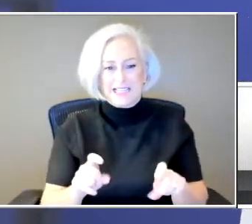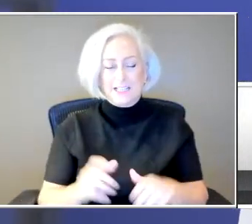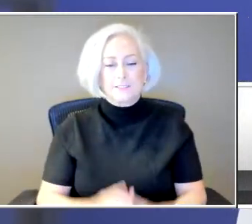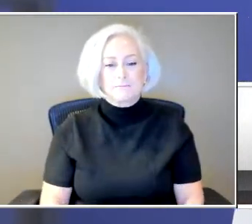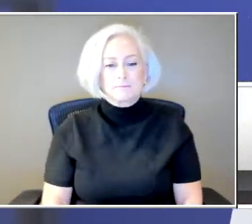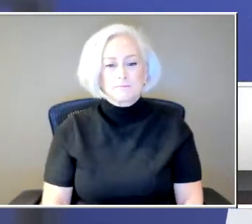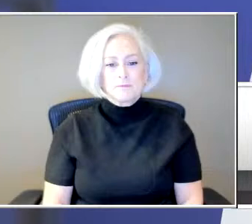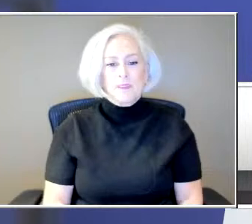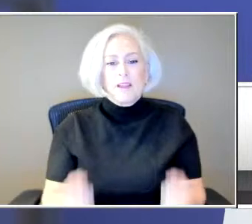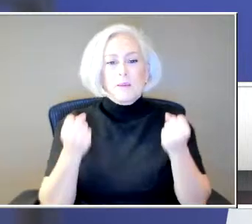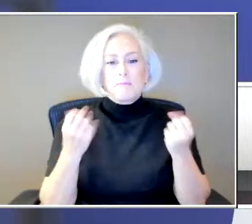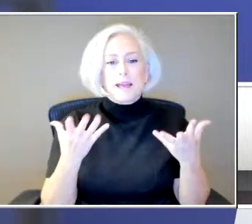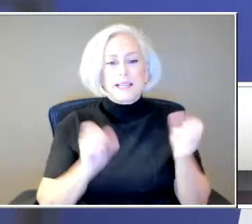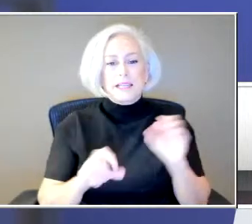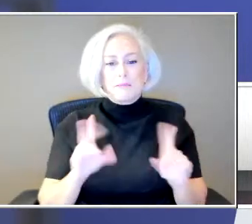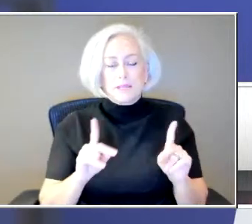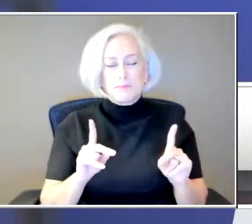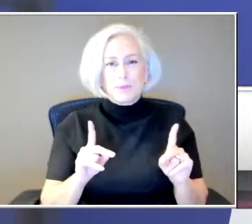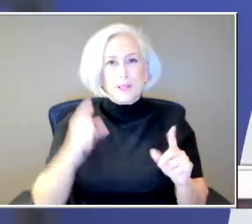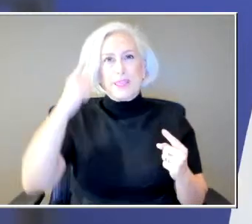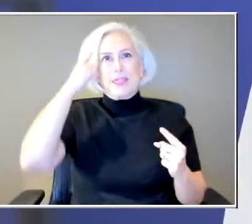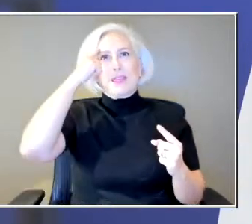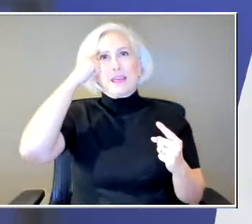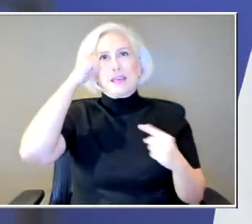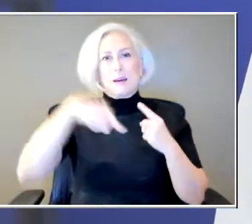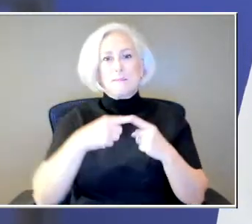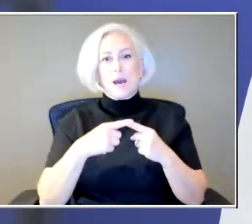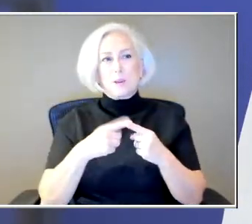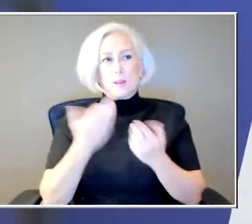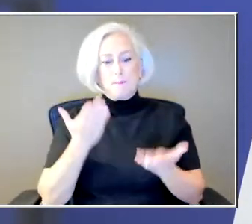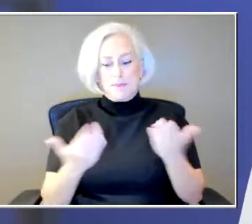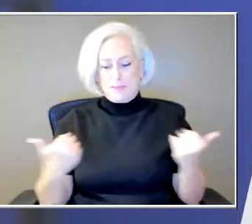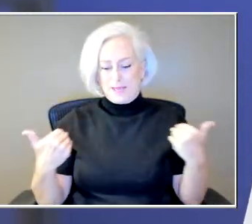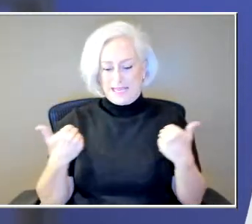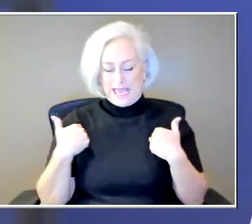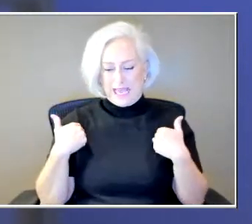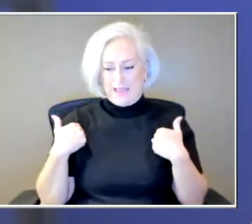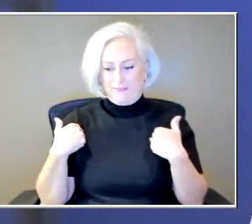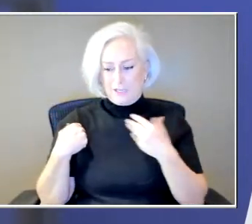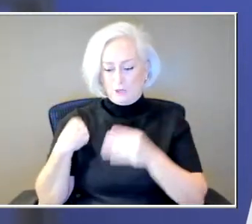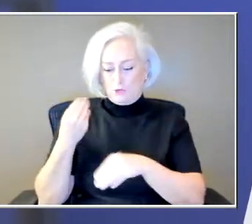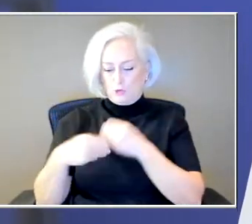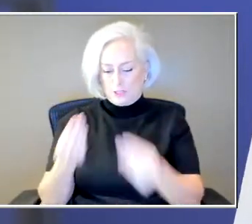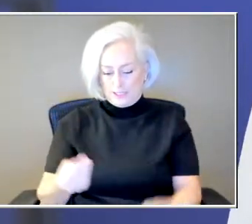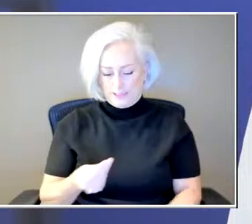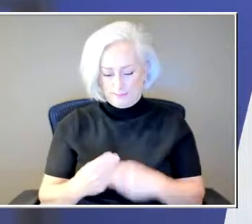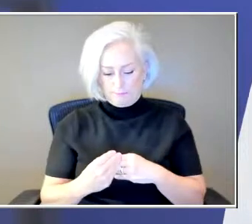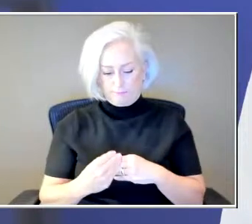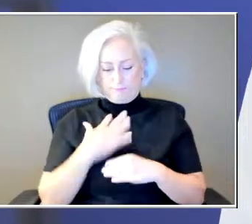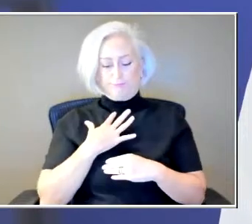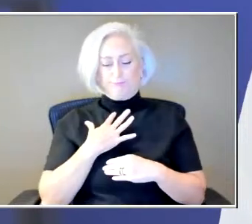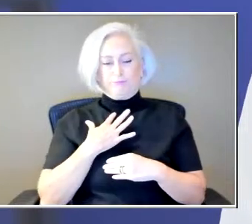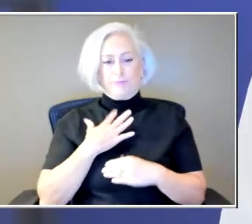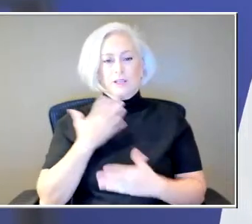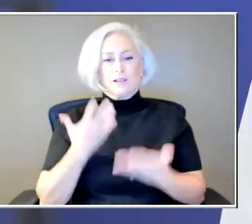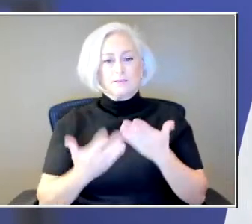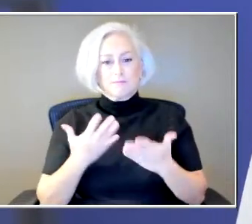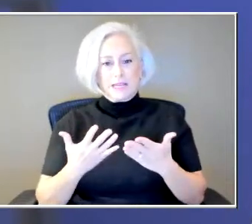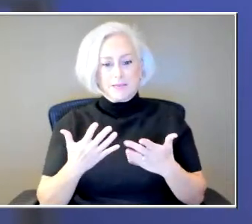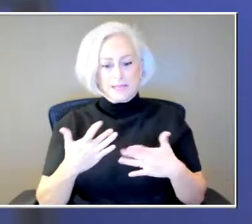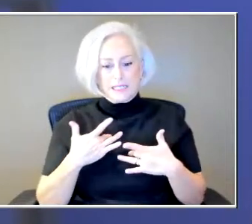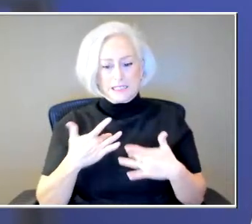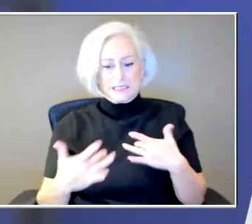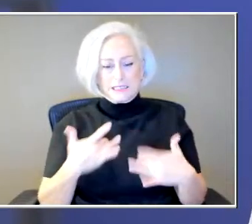to confront the possibility that you may be a genetic carrier and have an increased risk can be daunting and can put some people